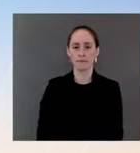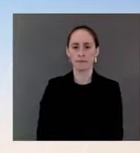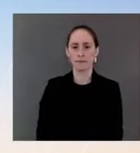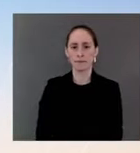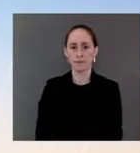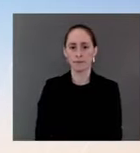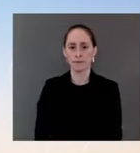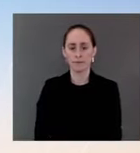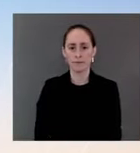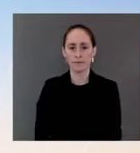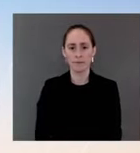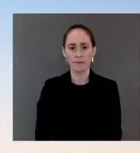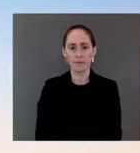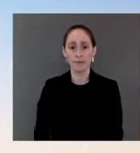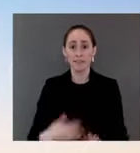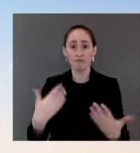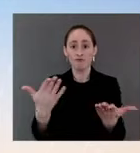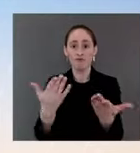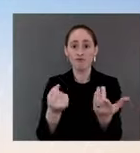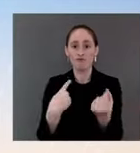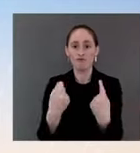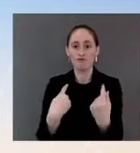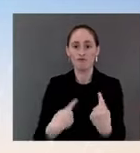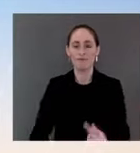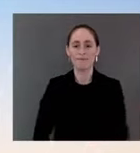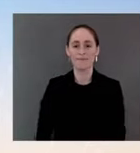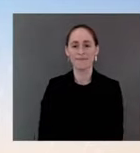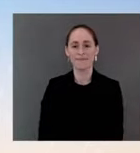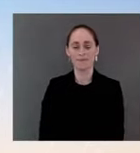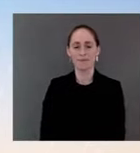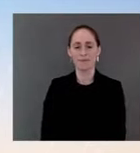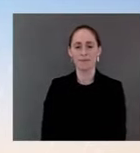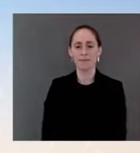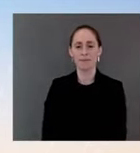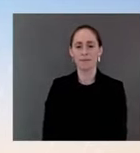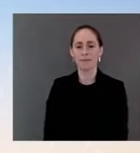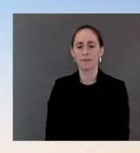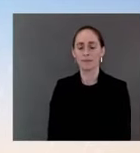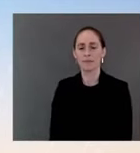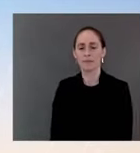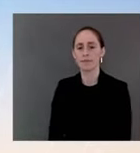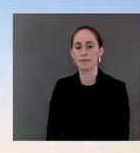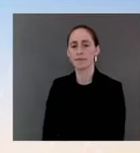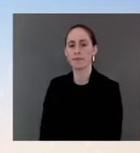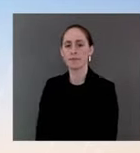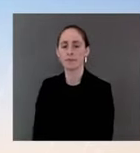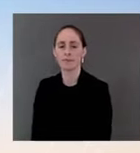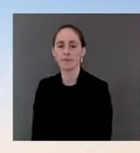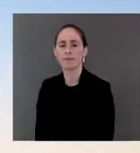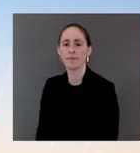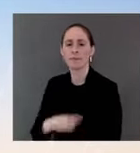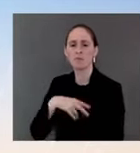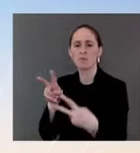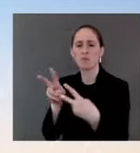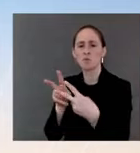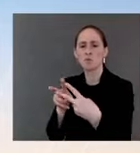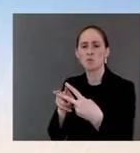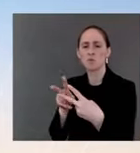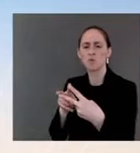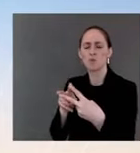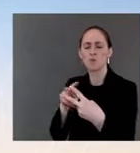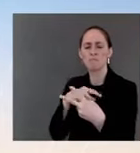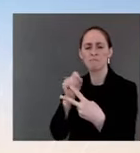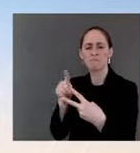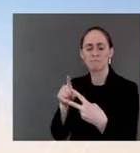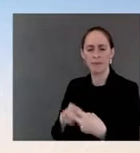Jen. I wanted to ask two questions. One is, can you talk a little bit about the, White House outreach to Senator Manchin and